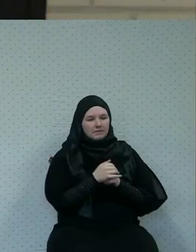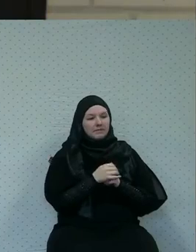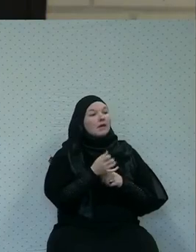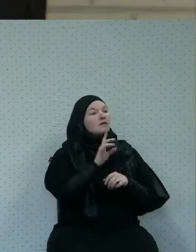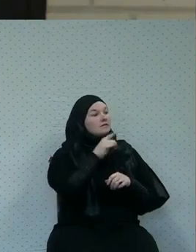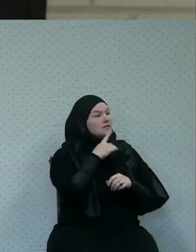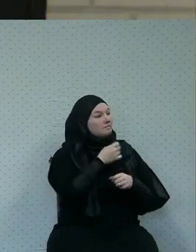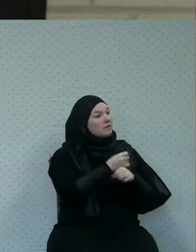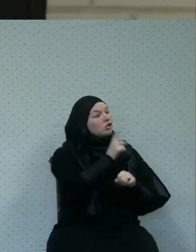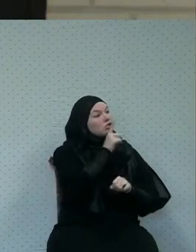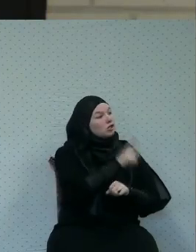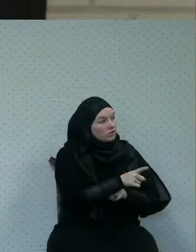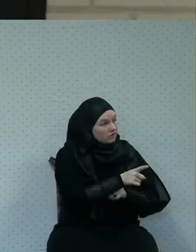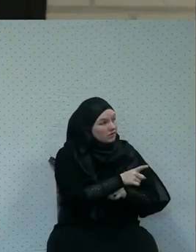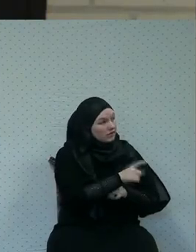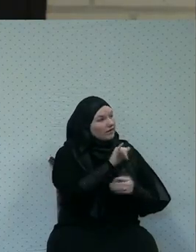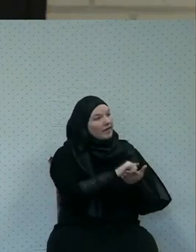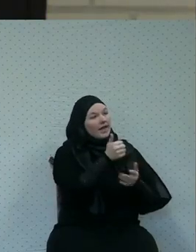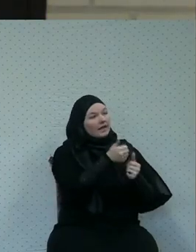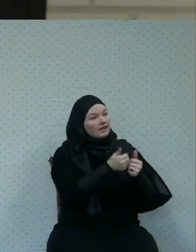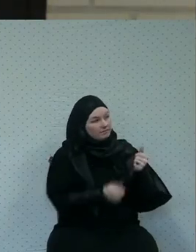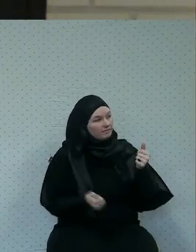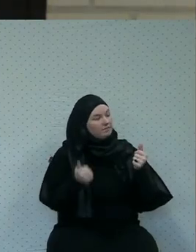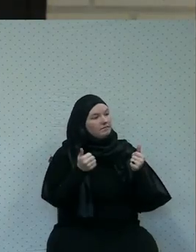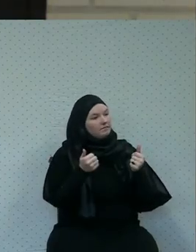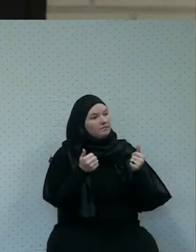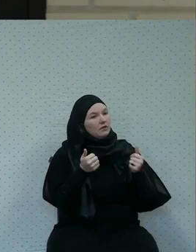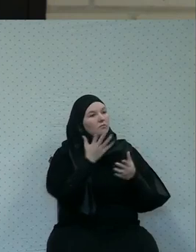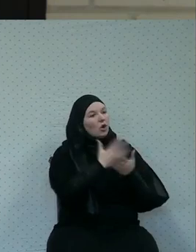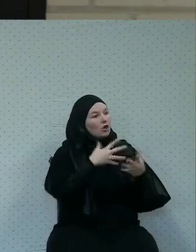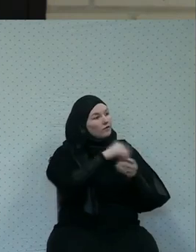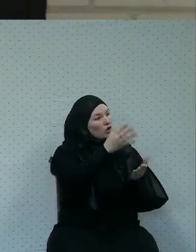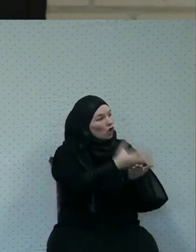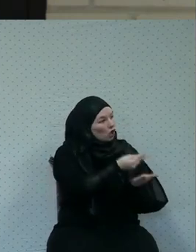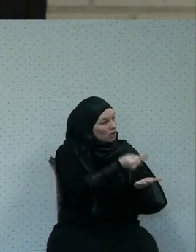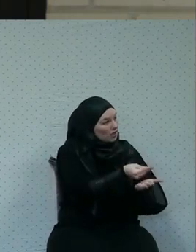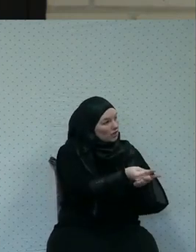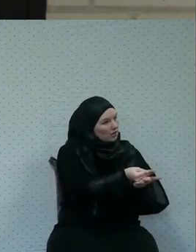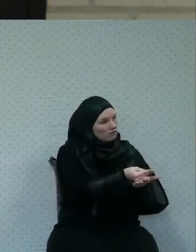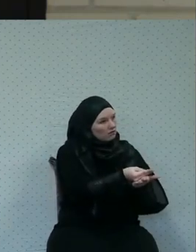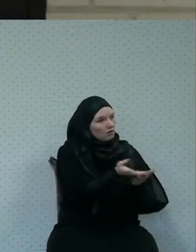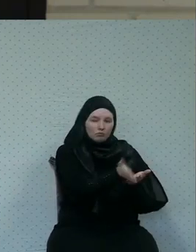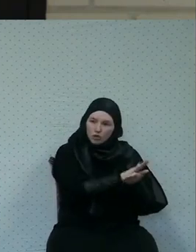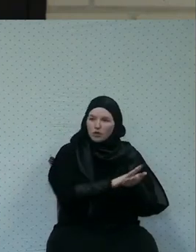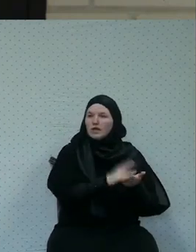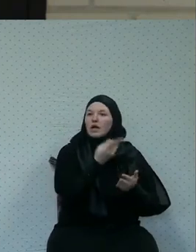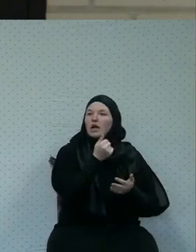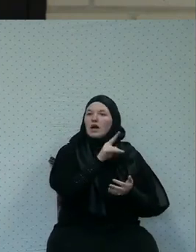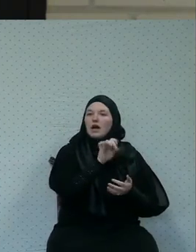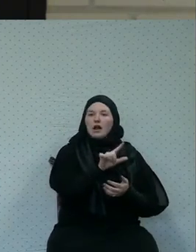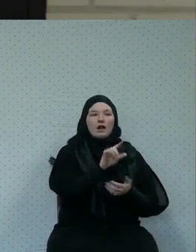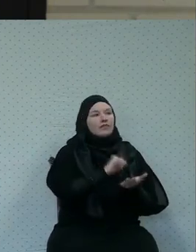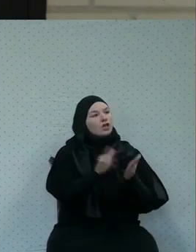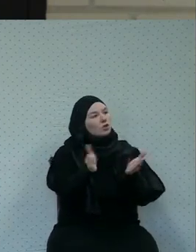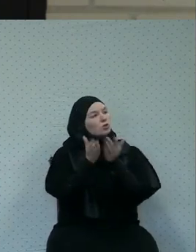make sure that every source of your earning is purely halal, so that your